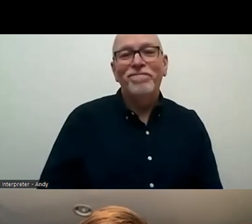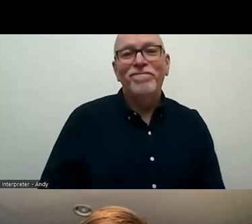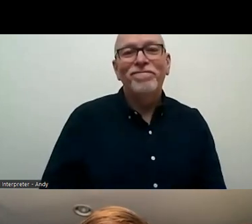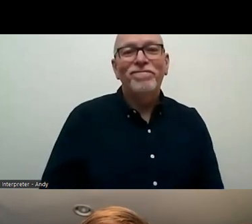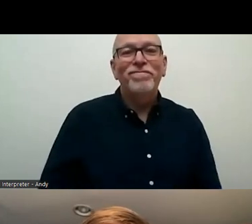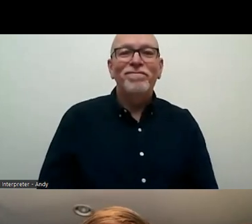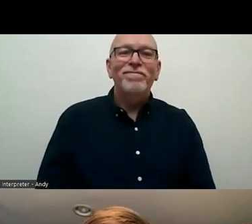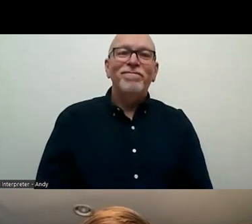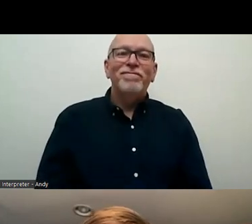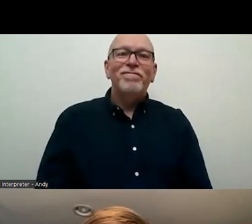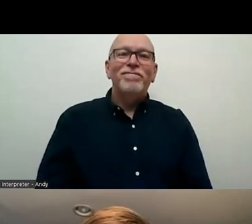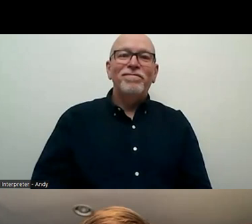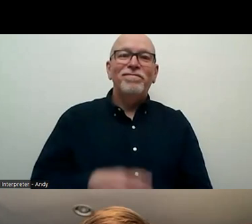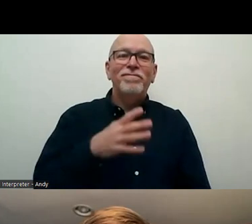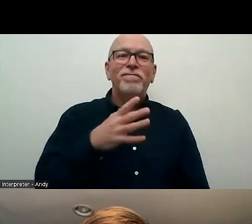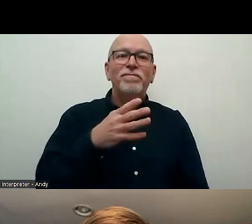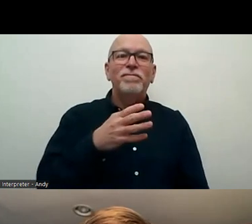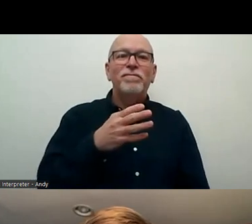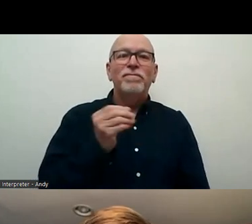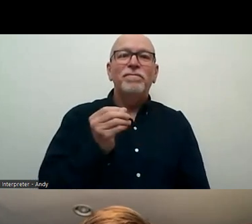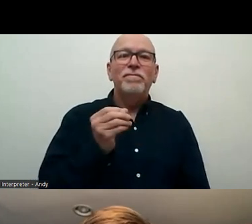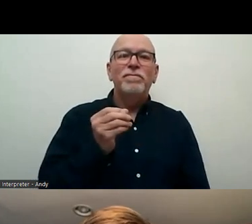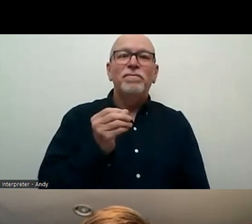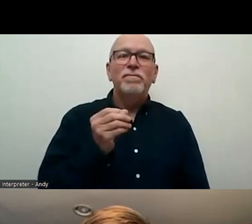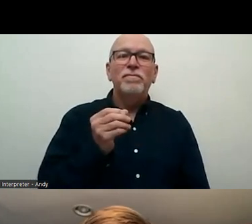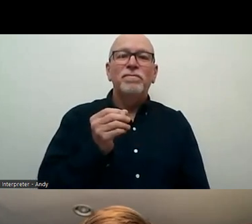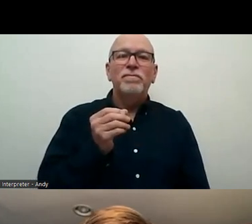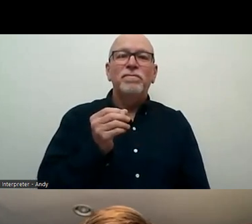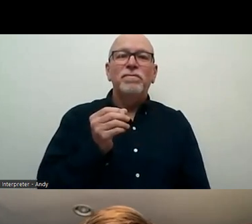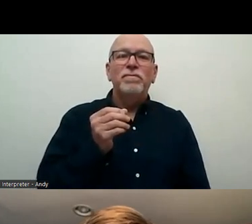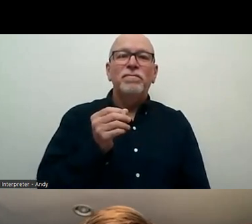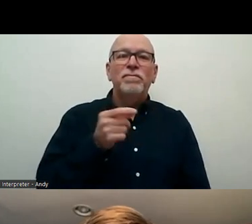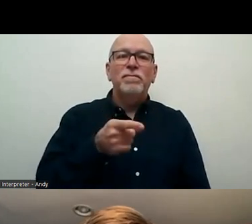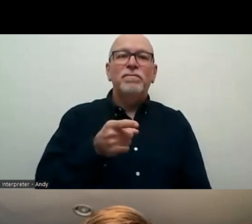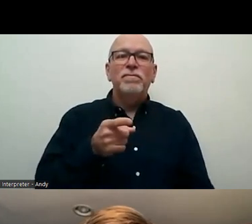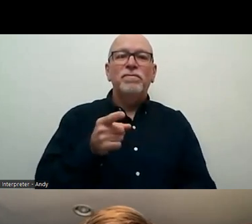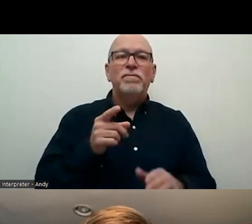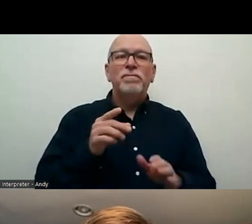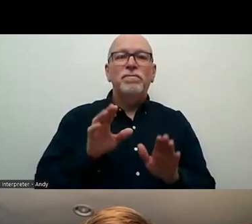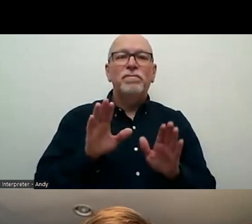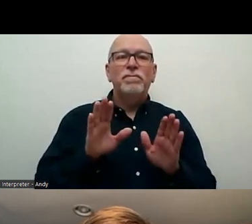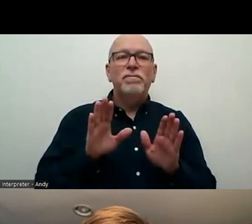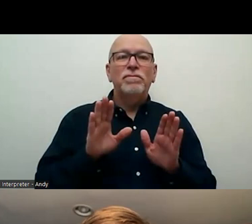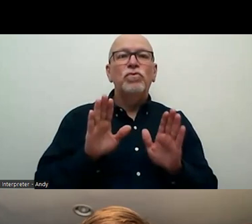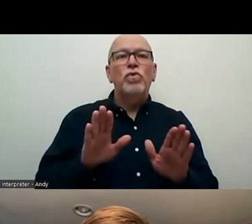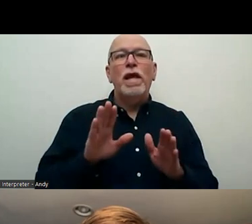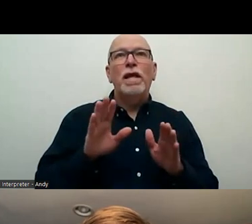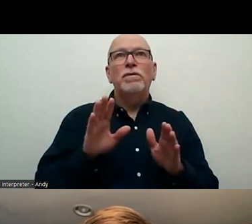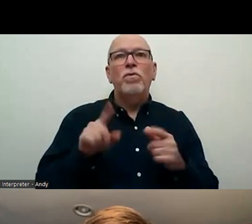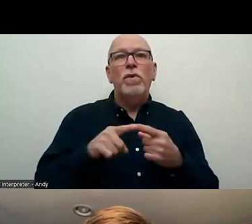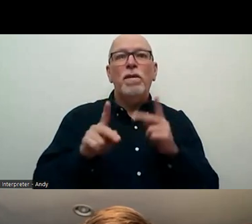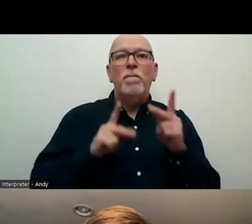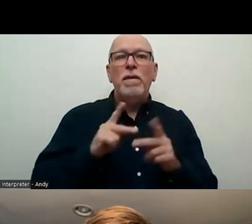it's great when people make